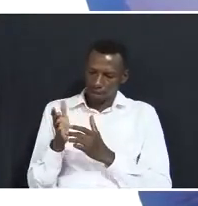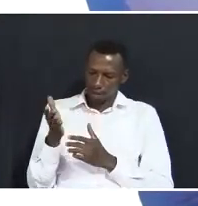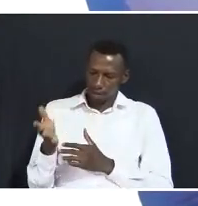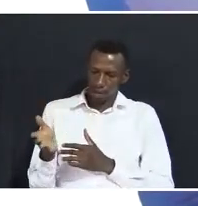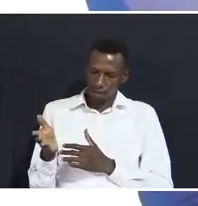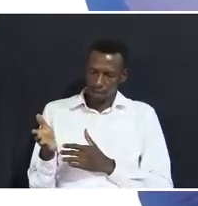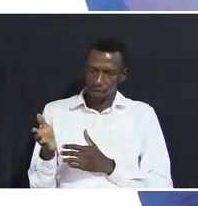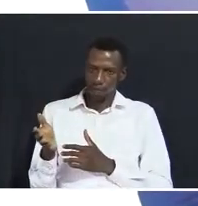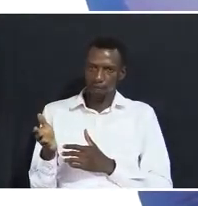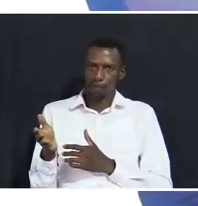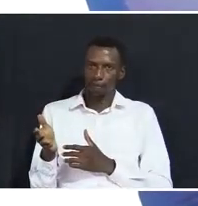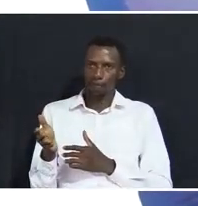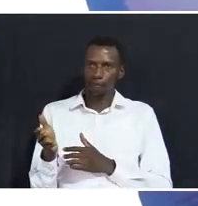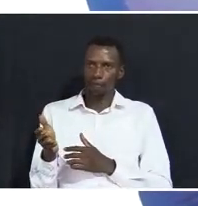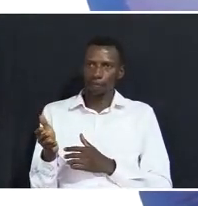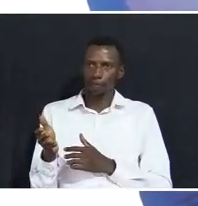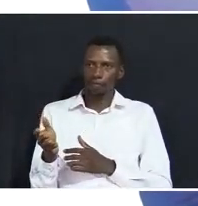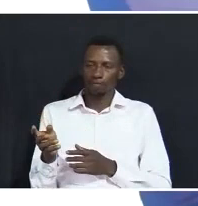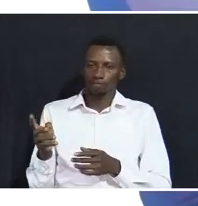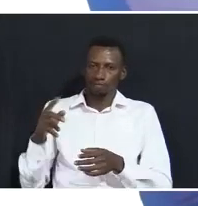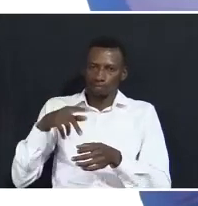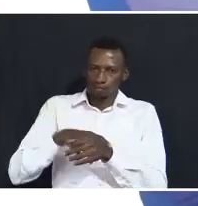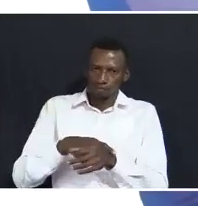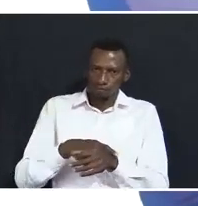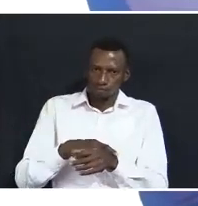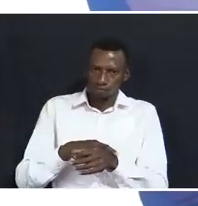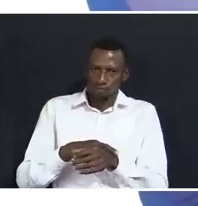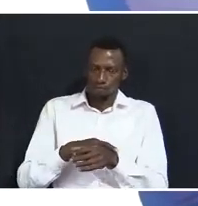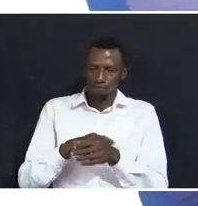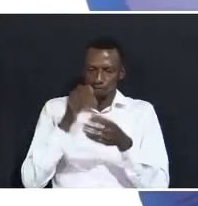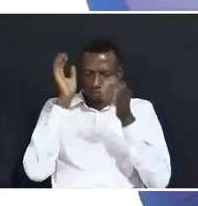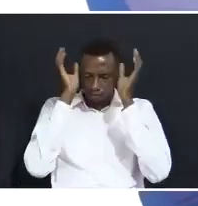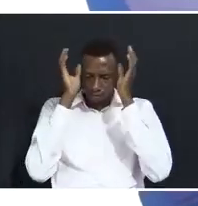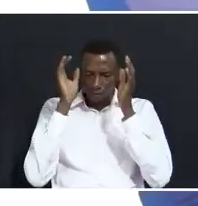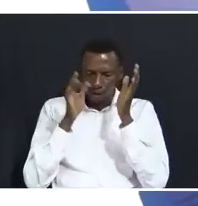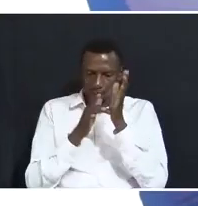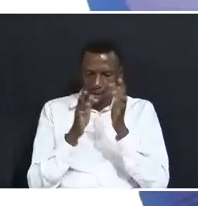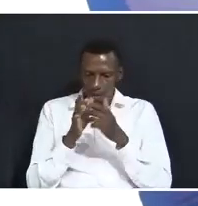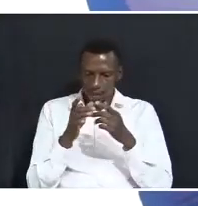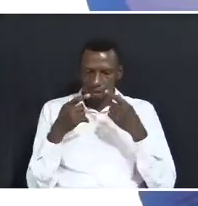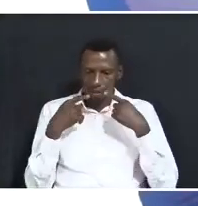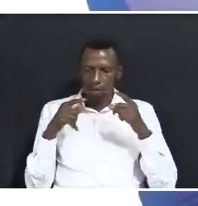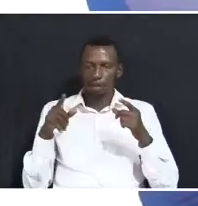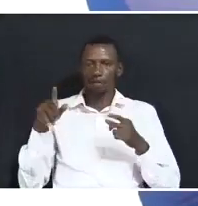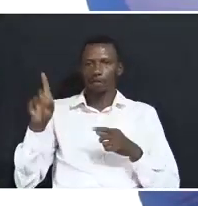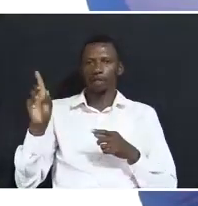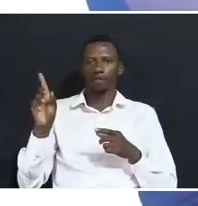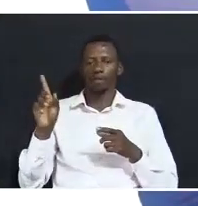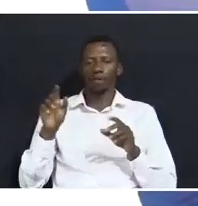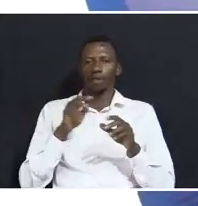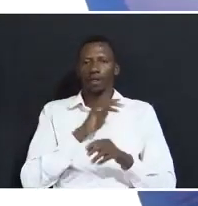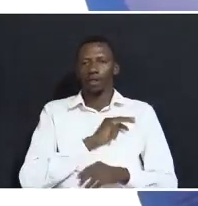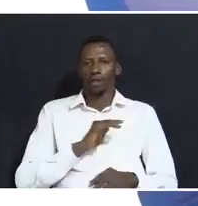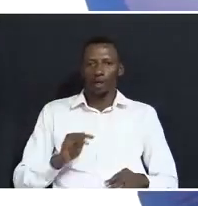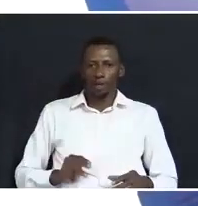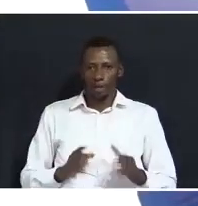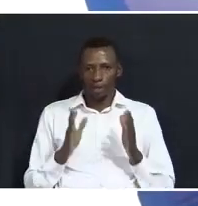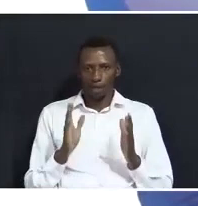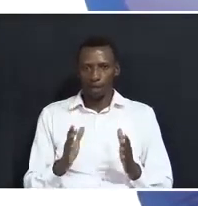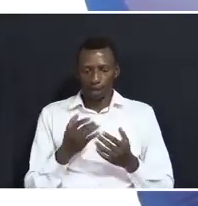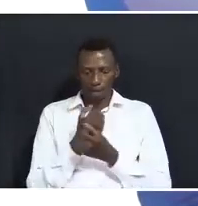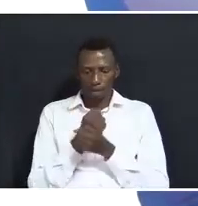taking it on to ride on a colt, he declared himself as the Messiah of the world, the Savior of the